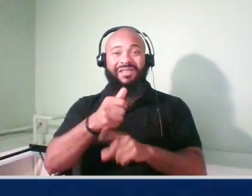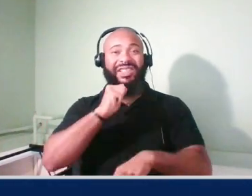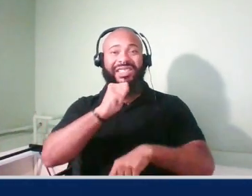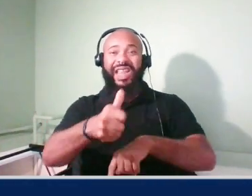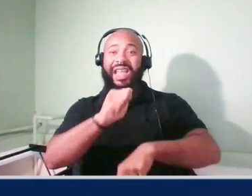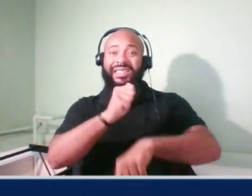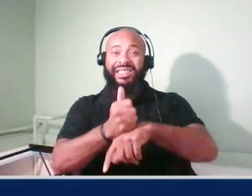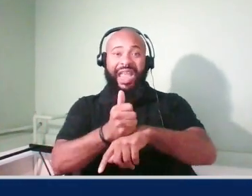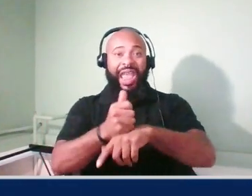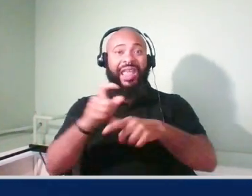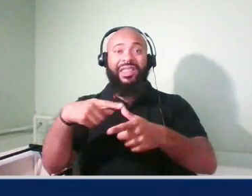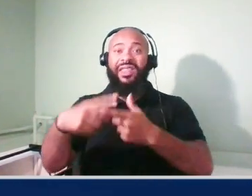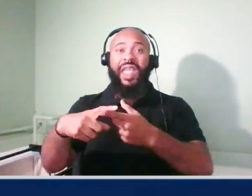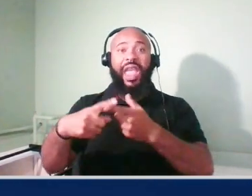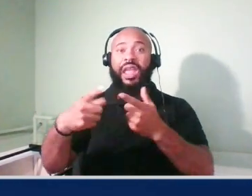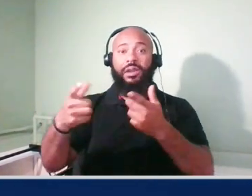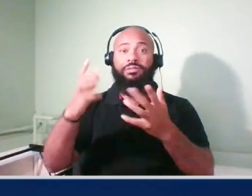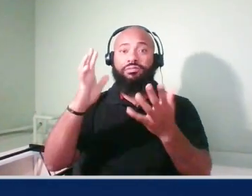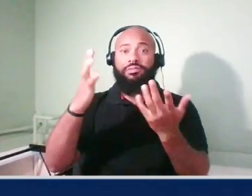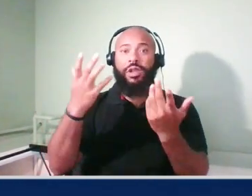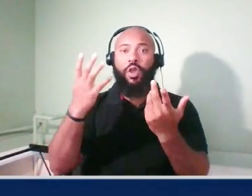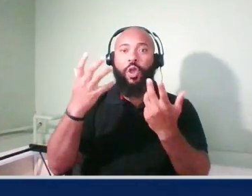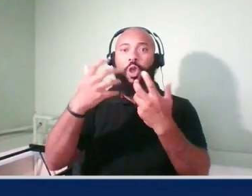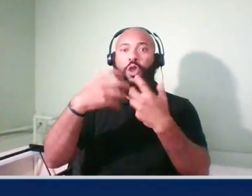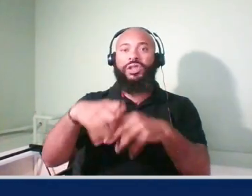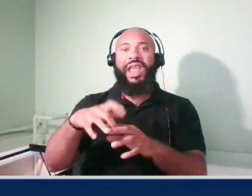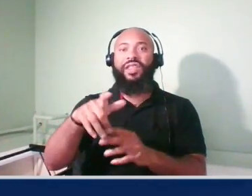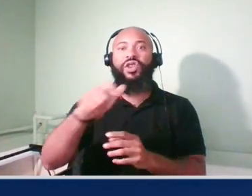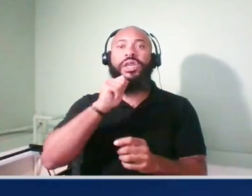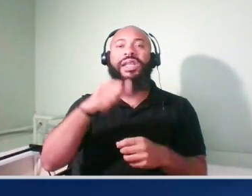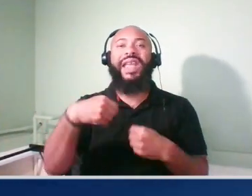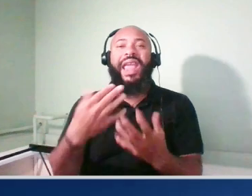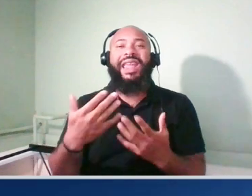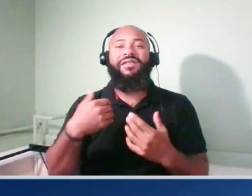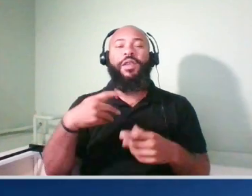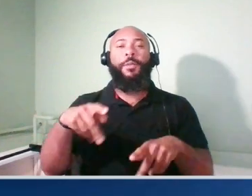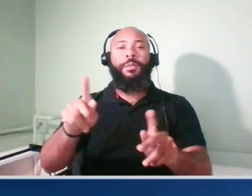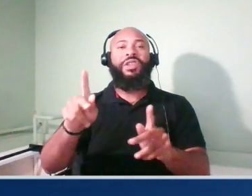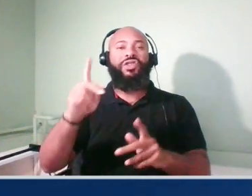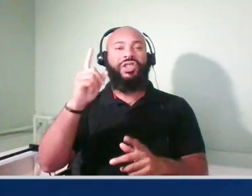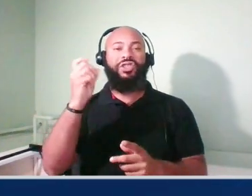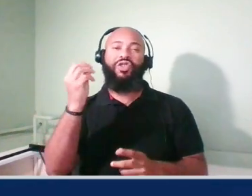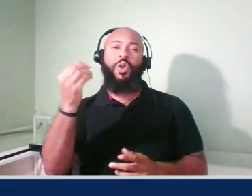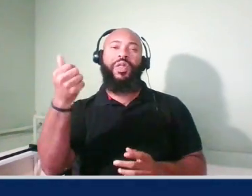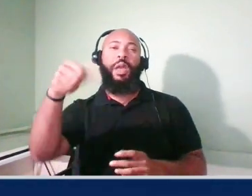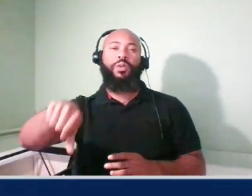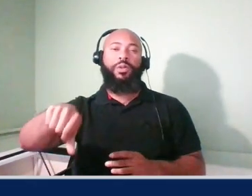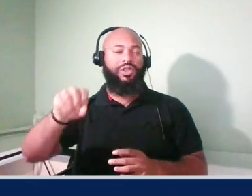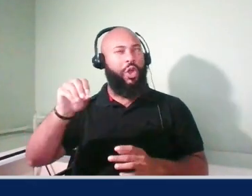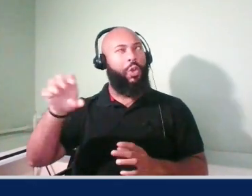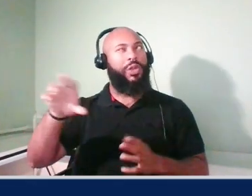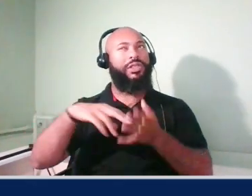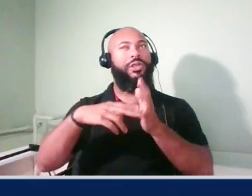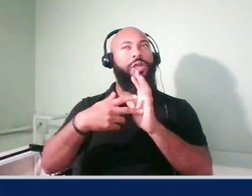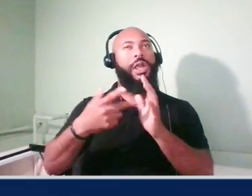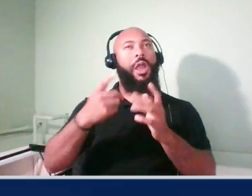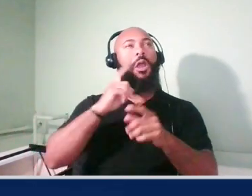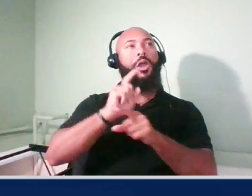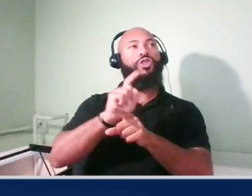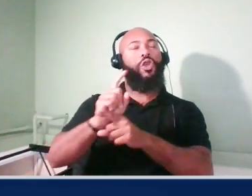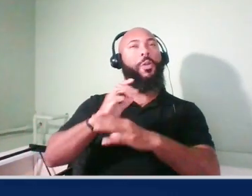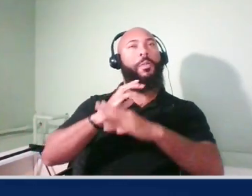get provisioned. Right, so that's the newer type of control that we have. So cool. It's almost like preventative, but it's proactively